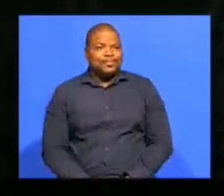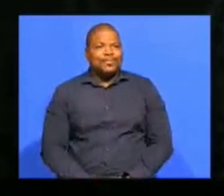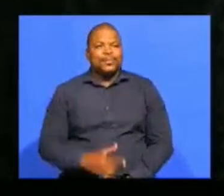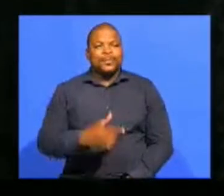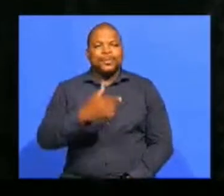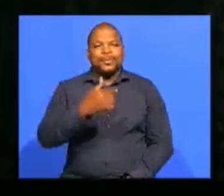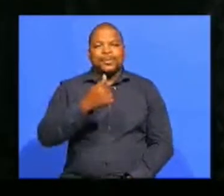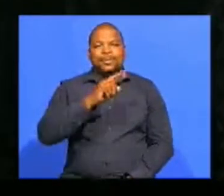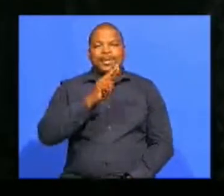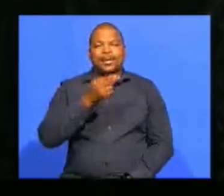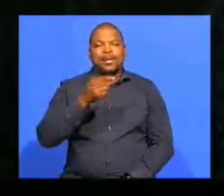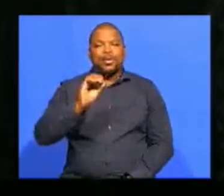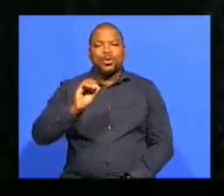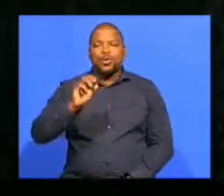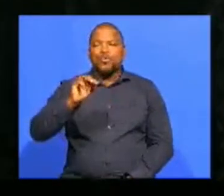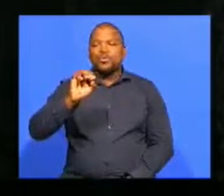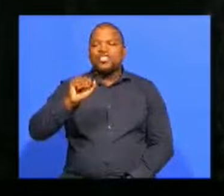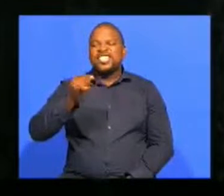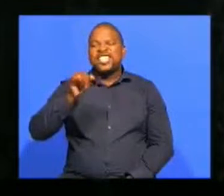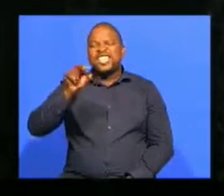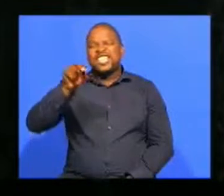Tato Musinyi,